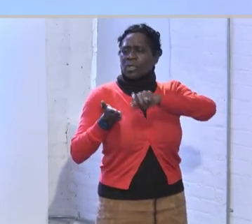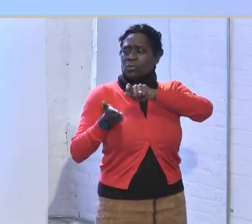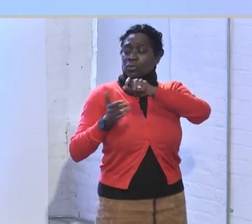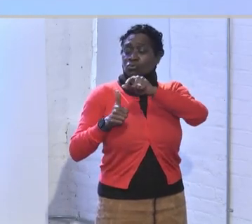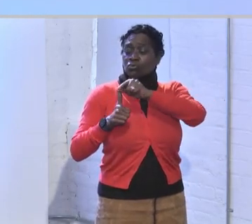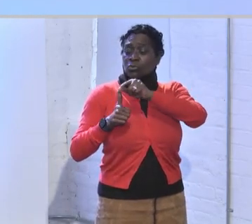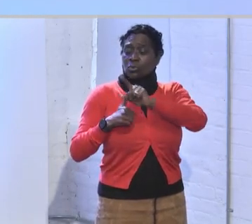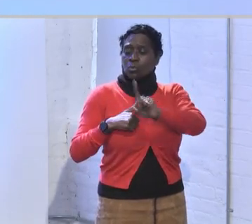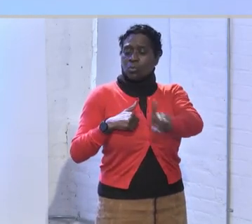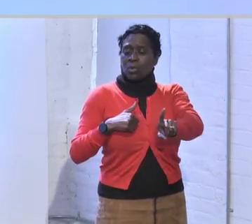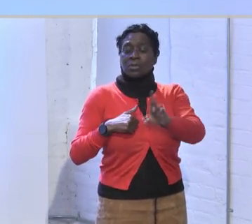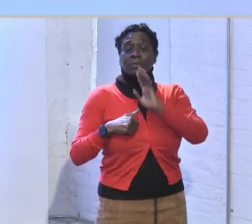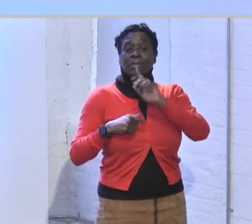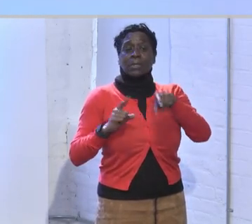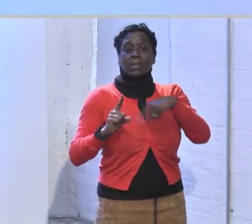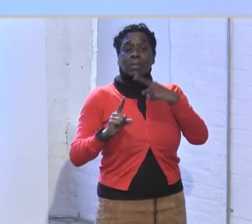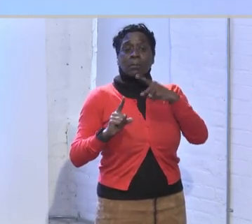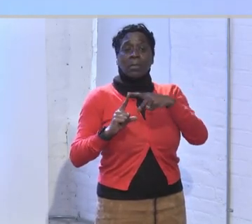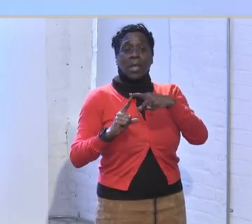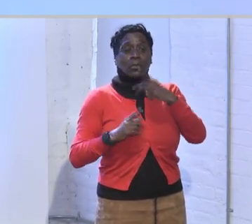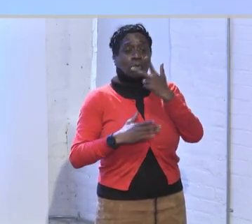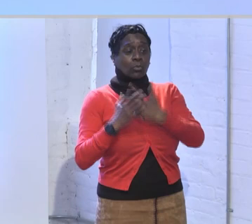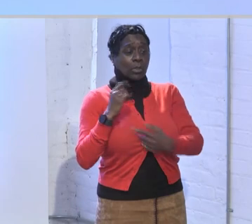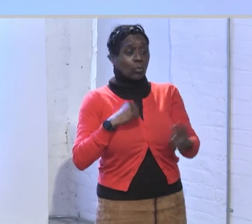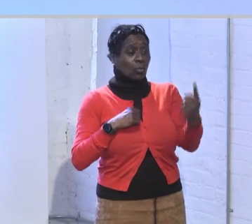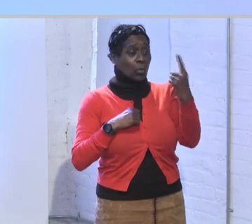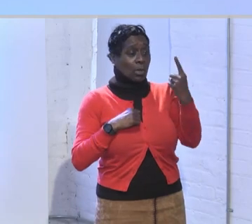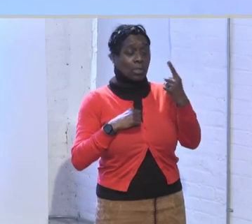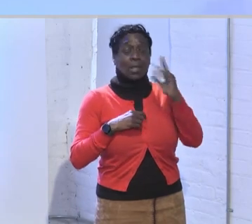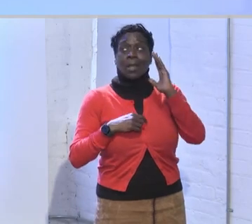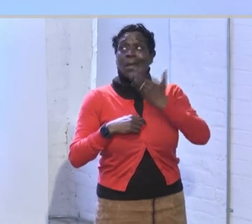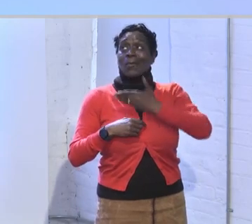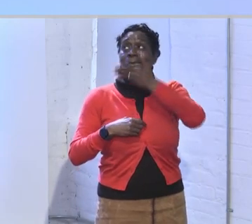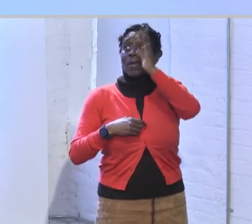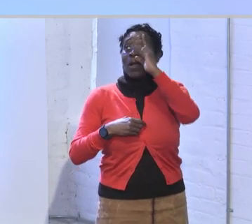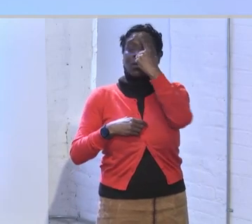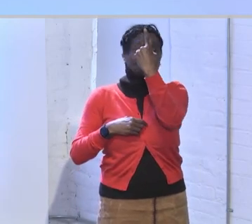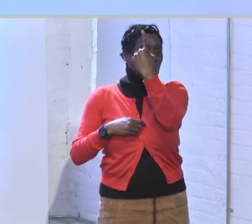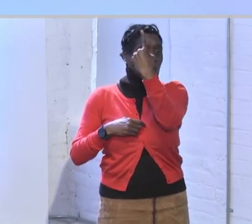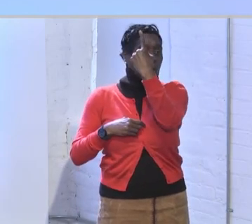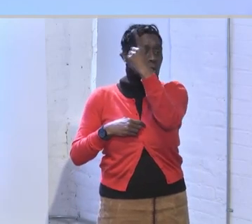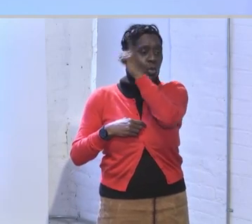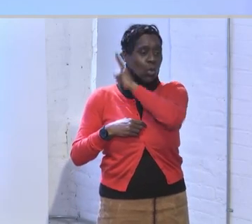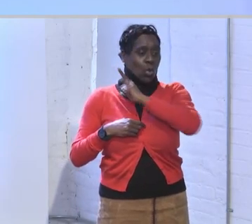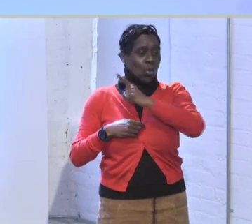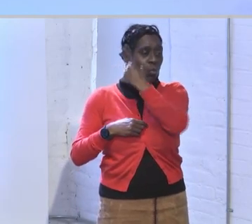1, that speaks of the Trinity. It says, our God is one Lord,